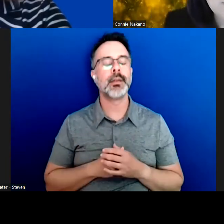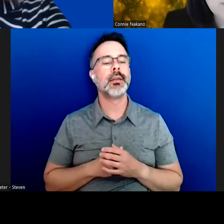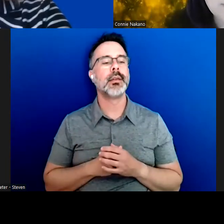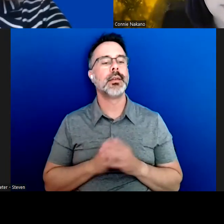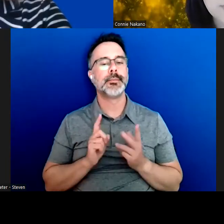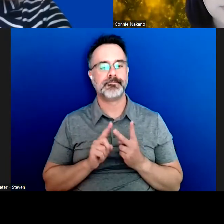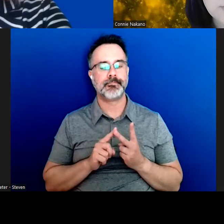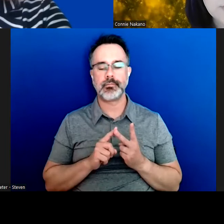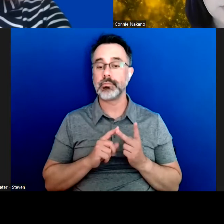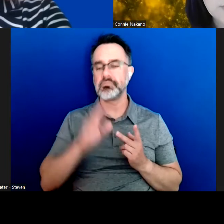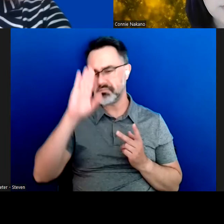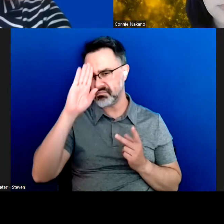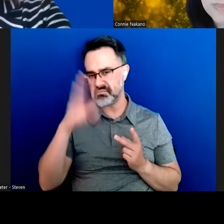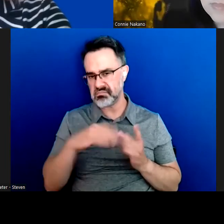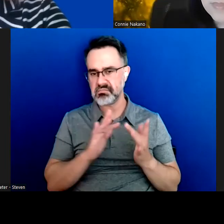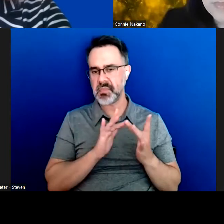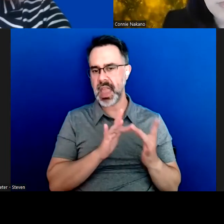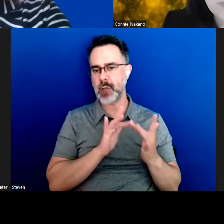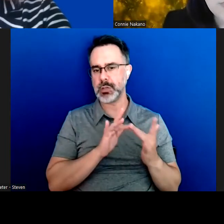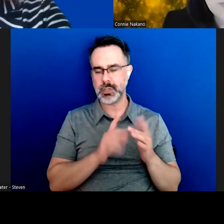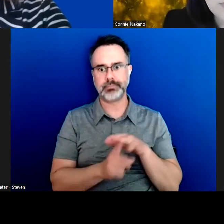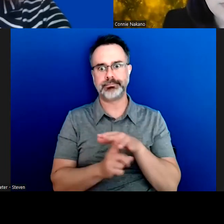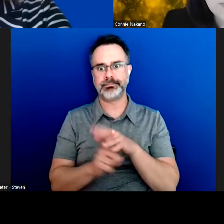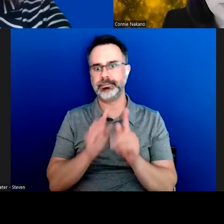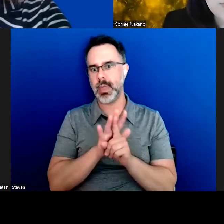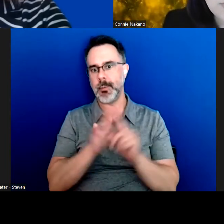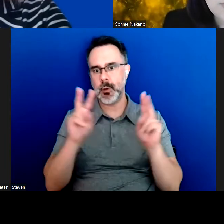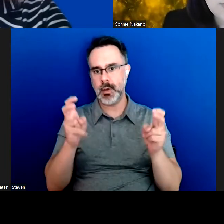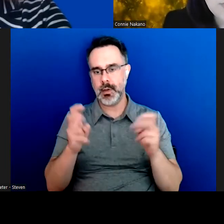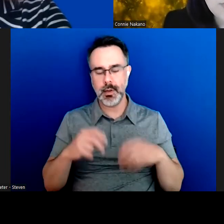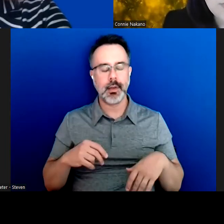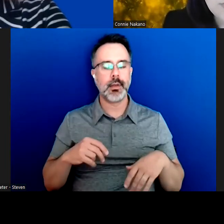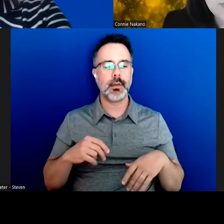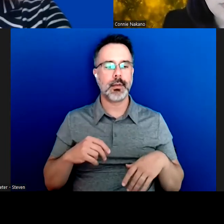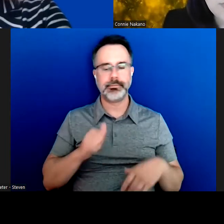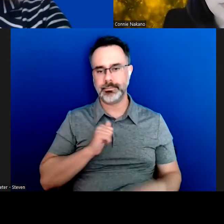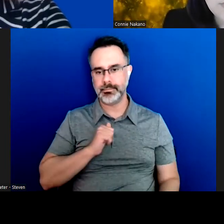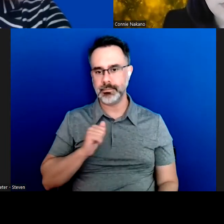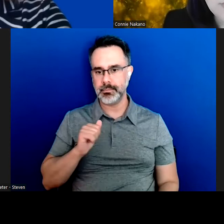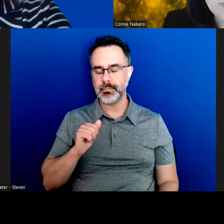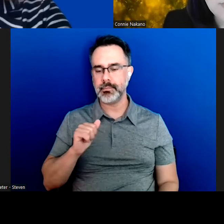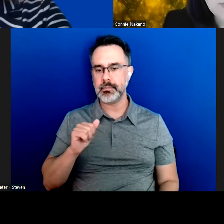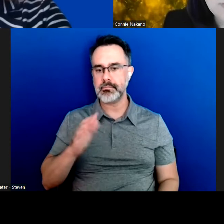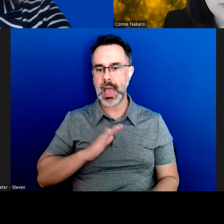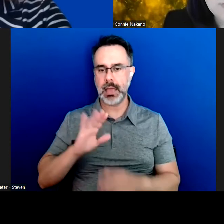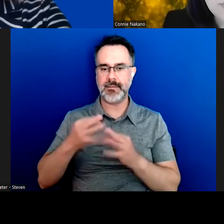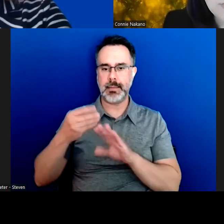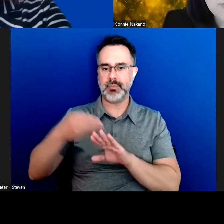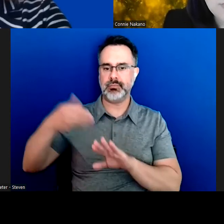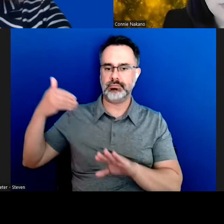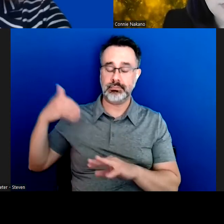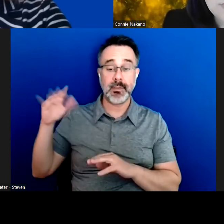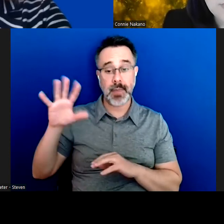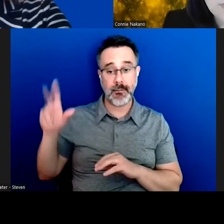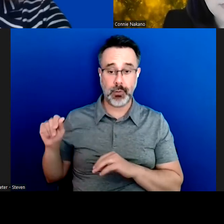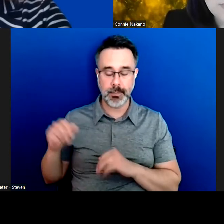know outreach is one of the big things that's coming up. How do we get that? I'm African ancestry background.